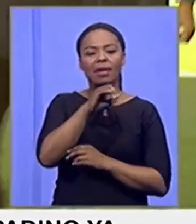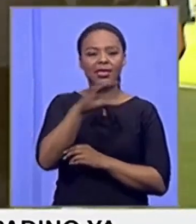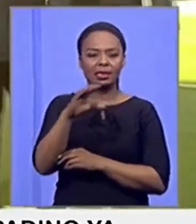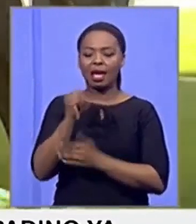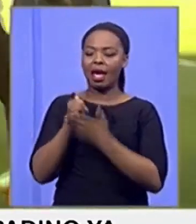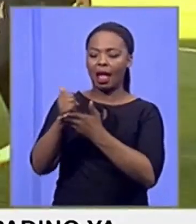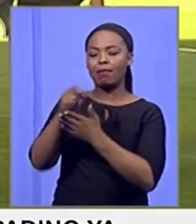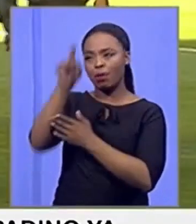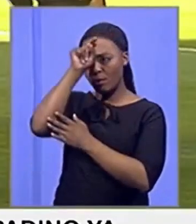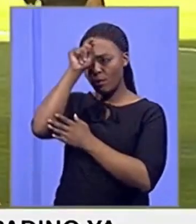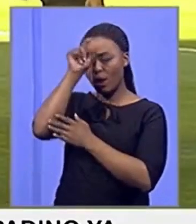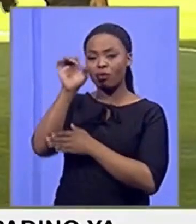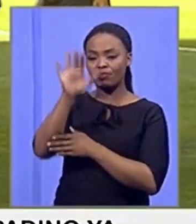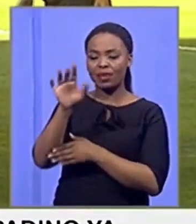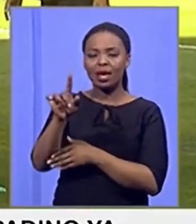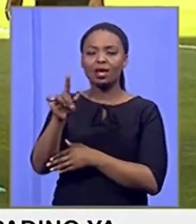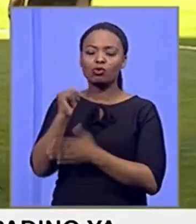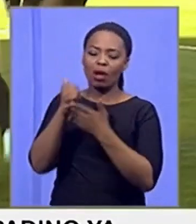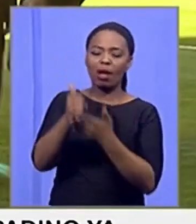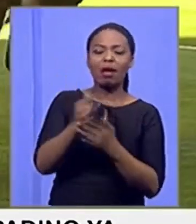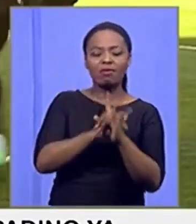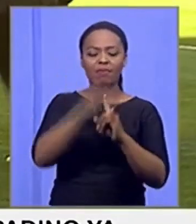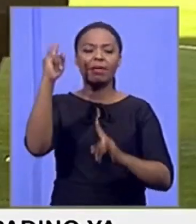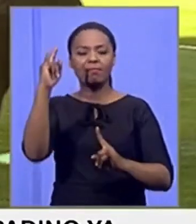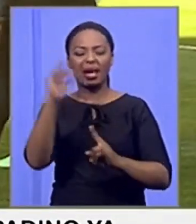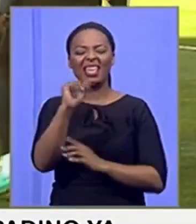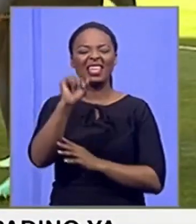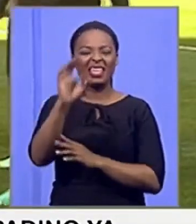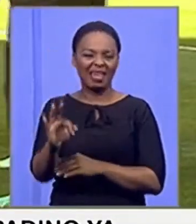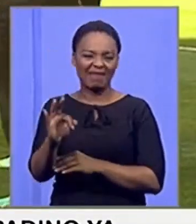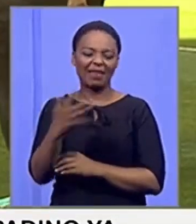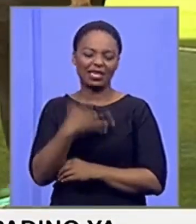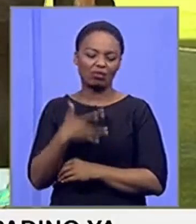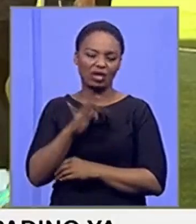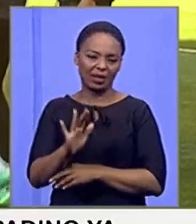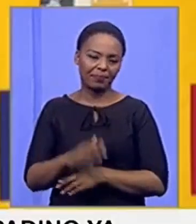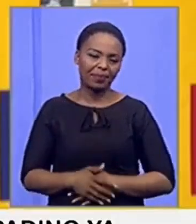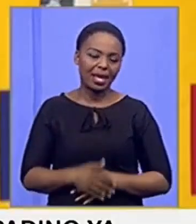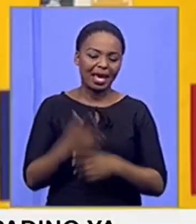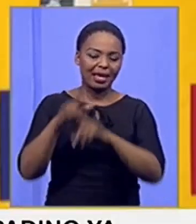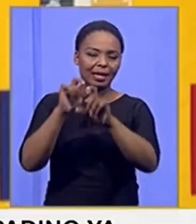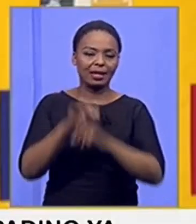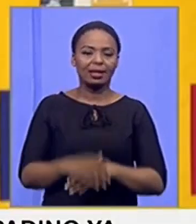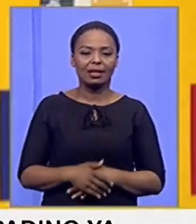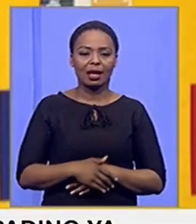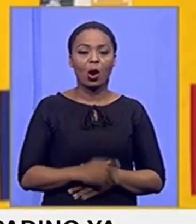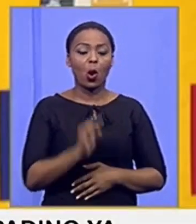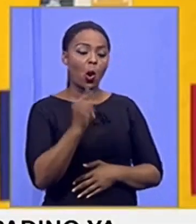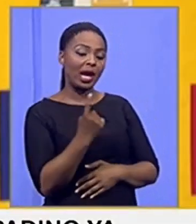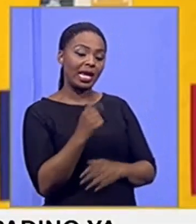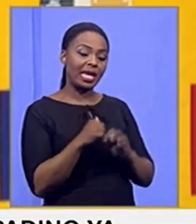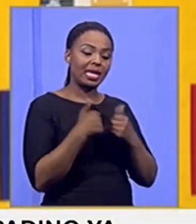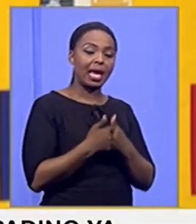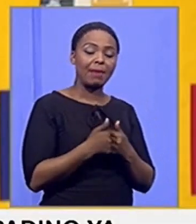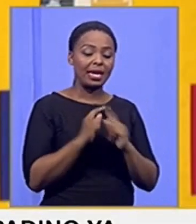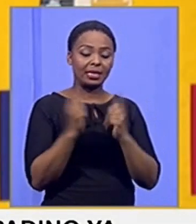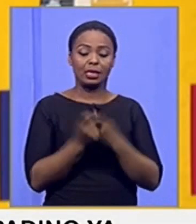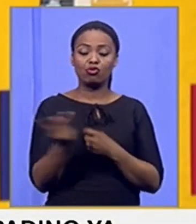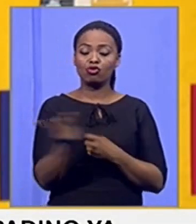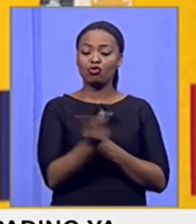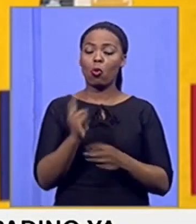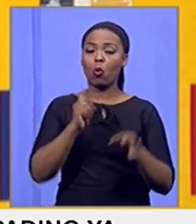fenya sebjana sa CAF Champions League. We're also playing at home, so it's not just only a game of two teams that have qualified. We are